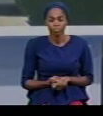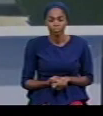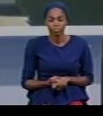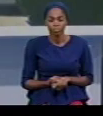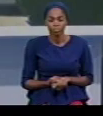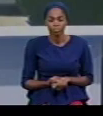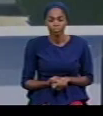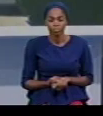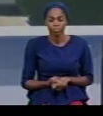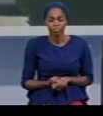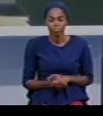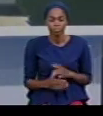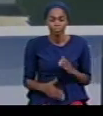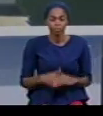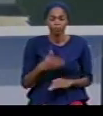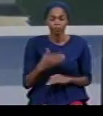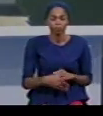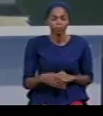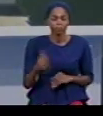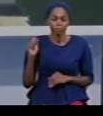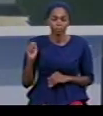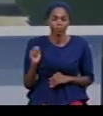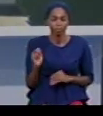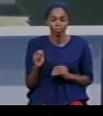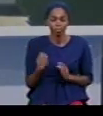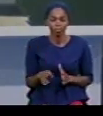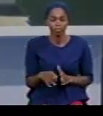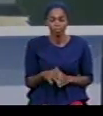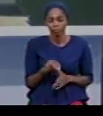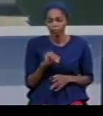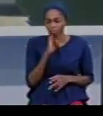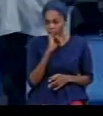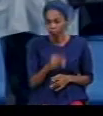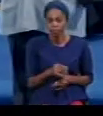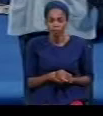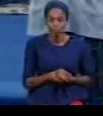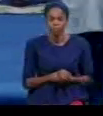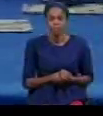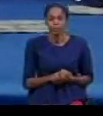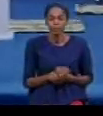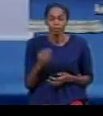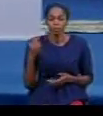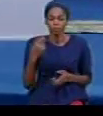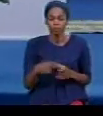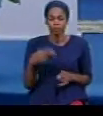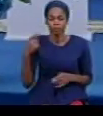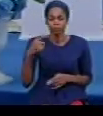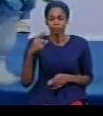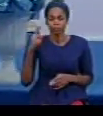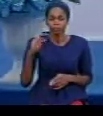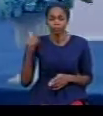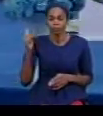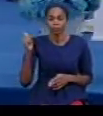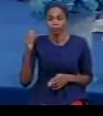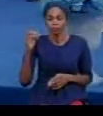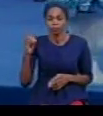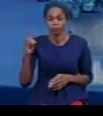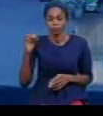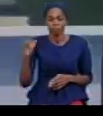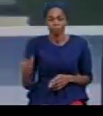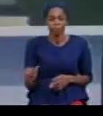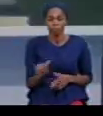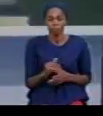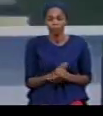The next testifier, Edmond Gladys, has wonderful story of